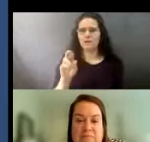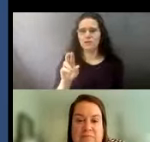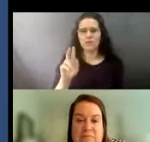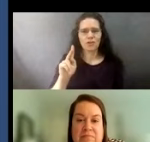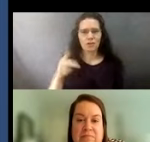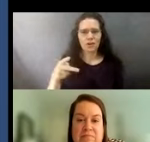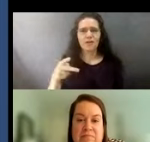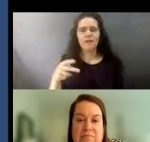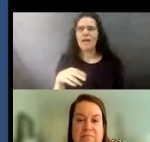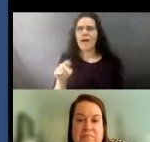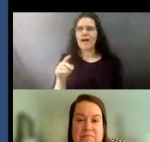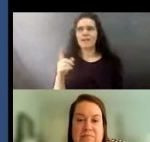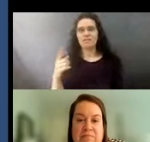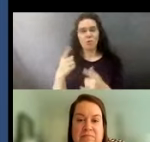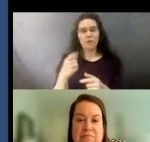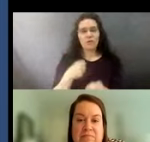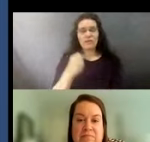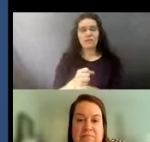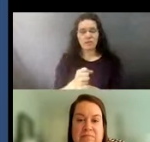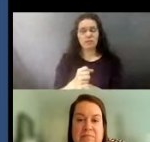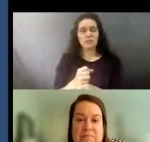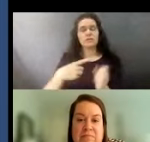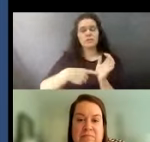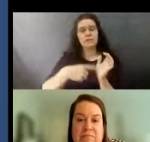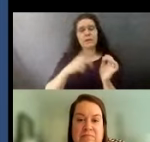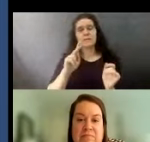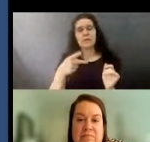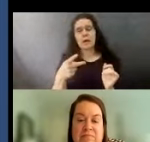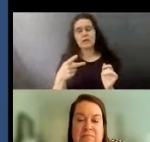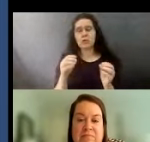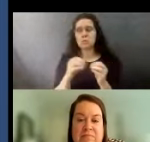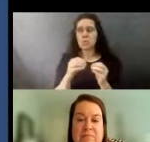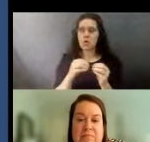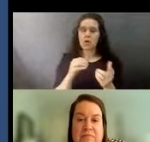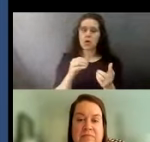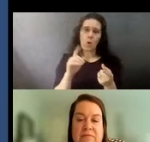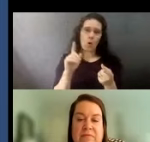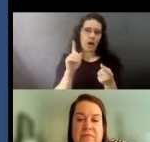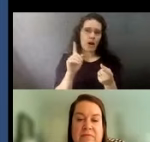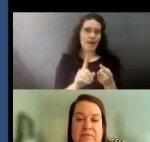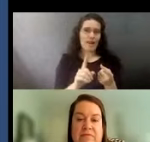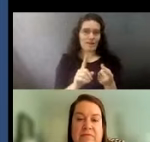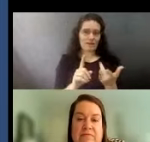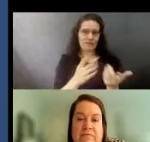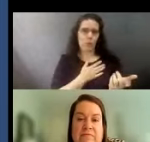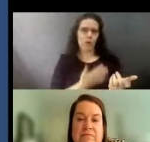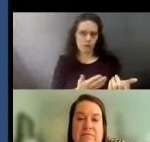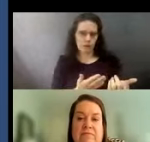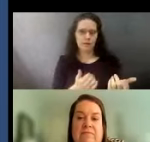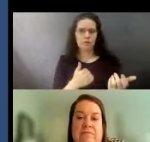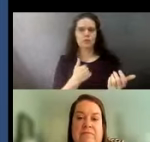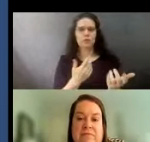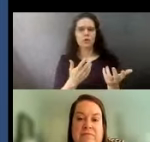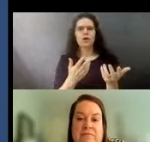at times, Kaiser has been more or less willing to have their providers provide